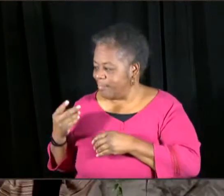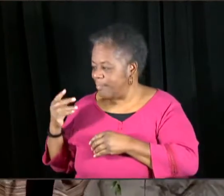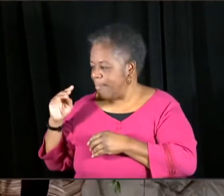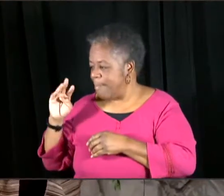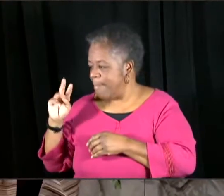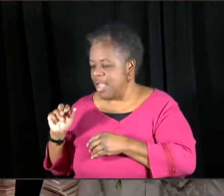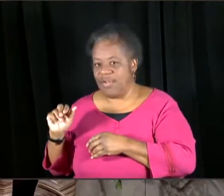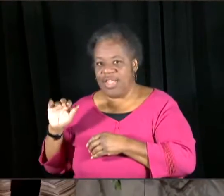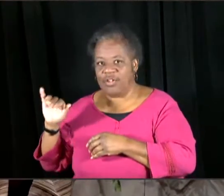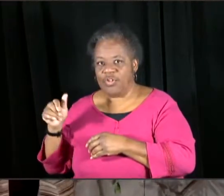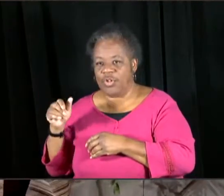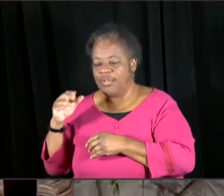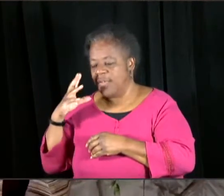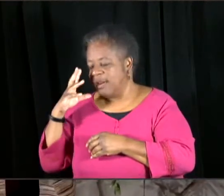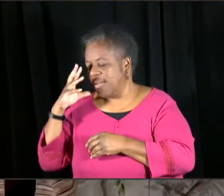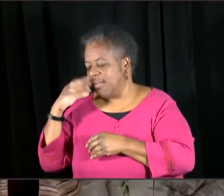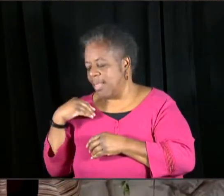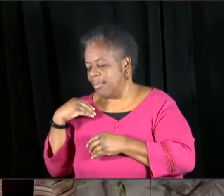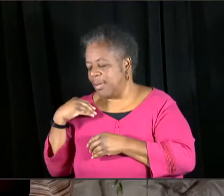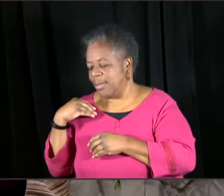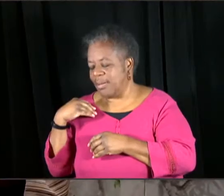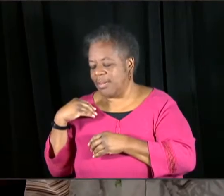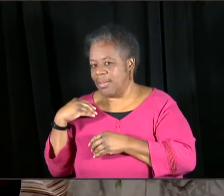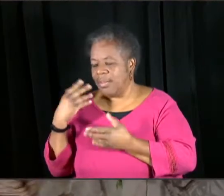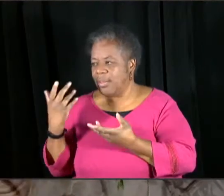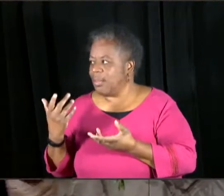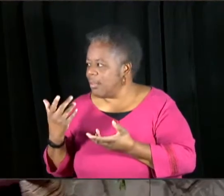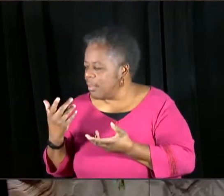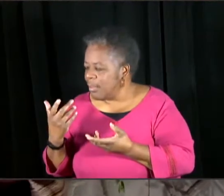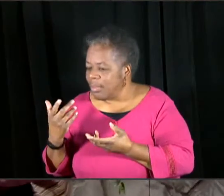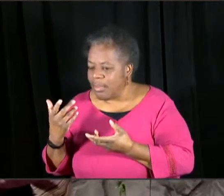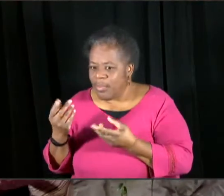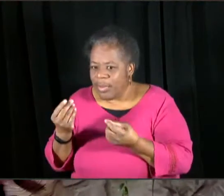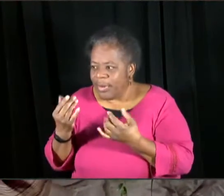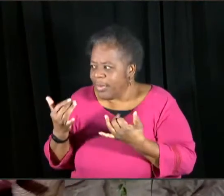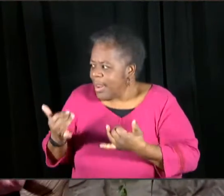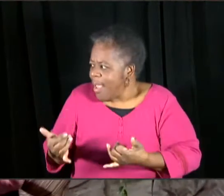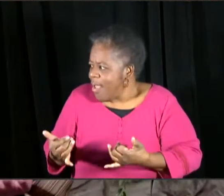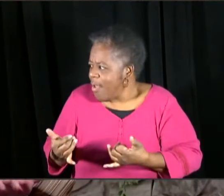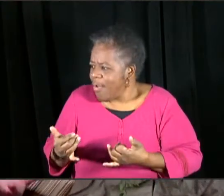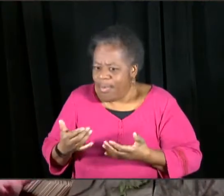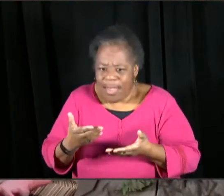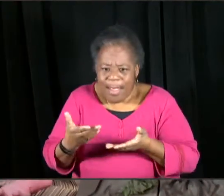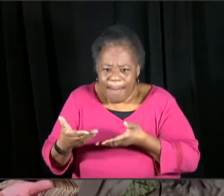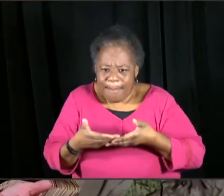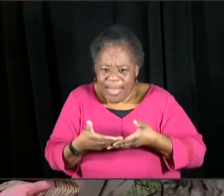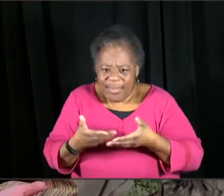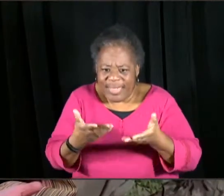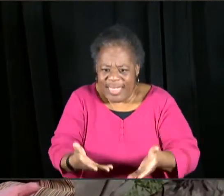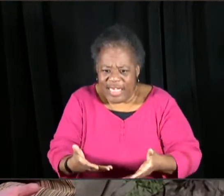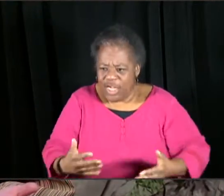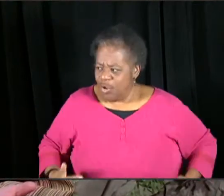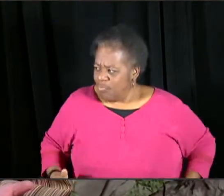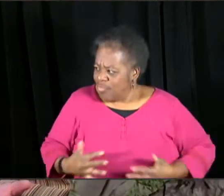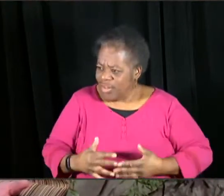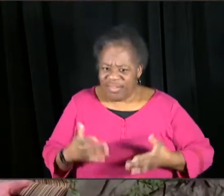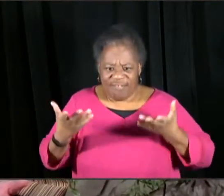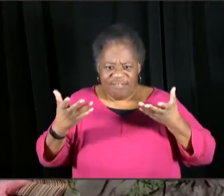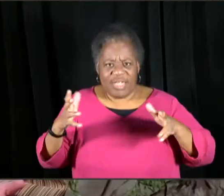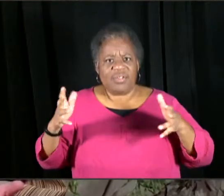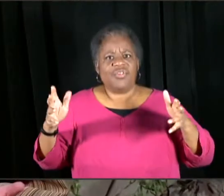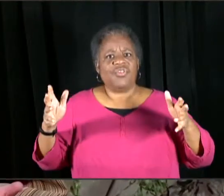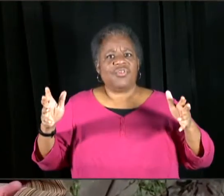Well, what now? They must have been wondering. The miracle is here. The pregnancy is over.